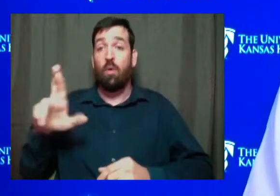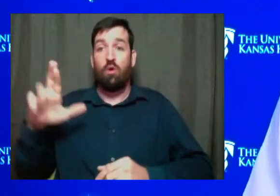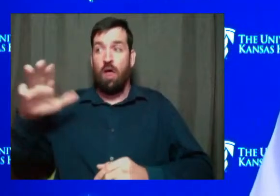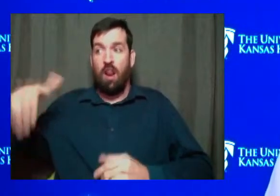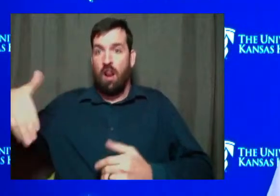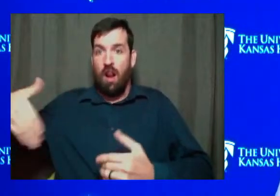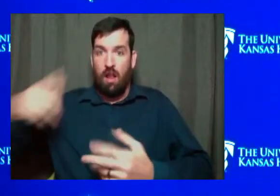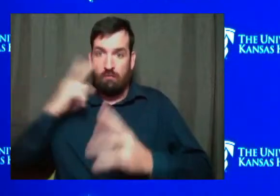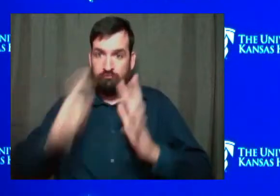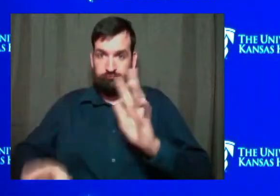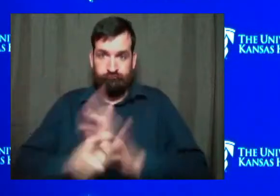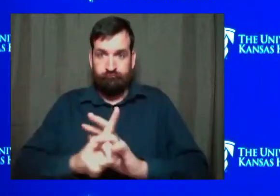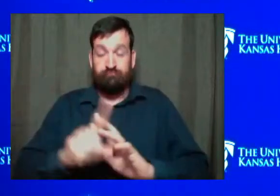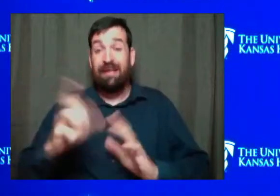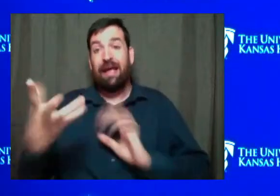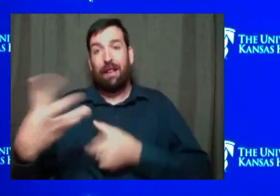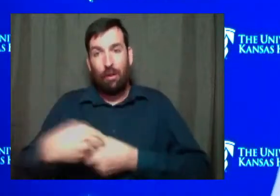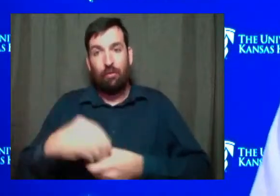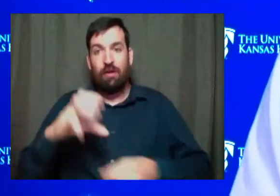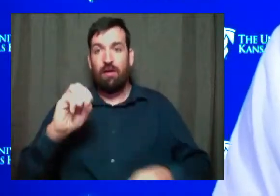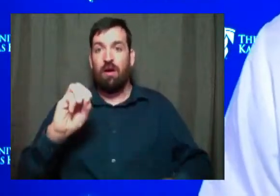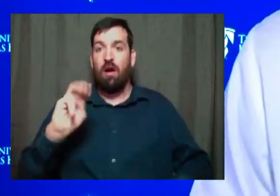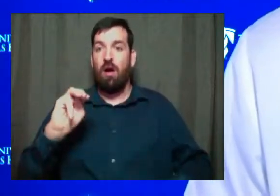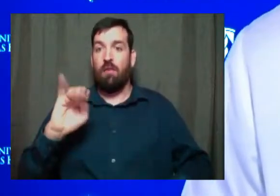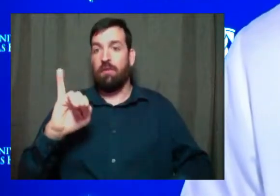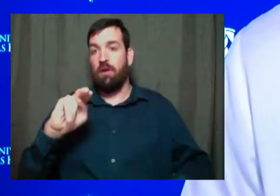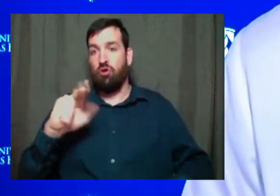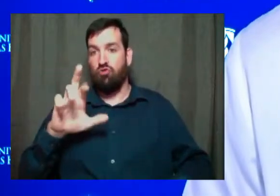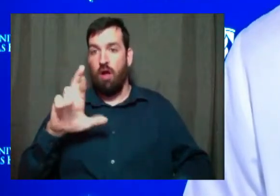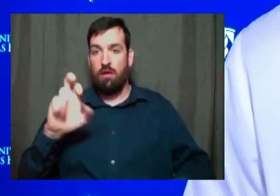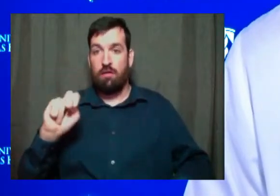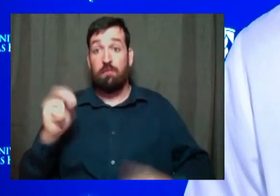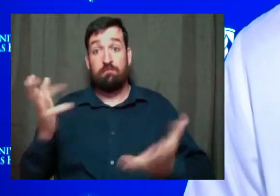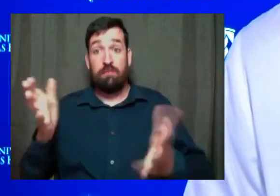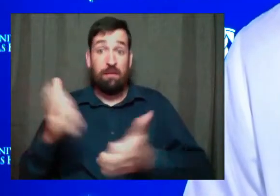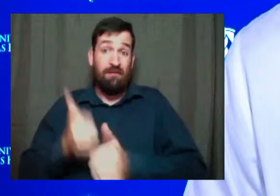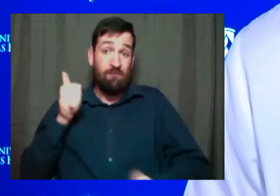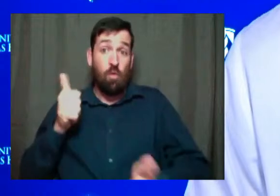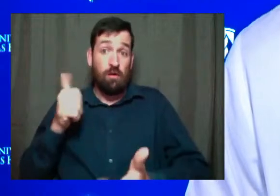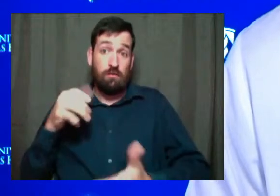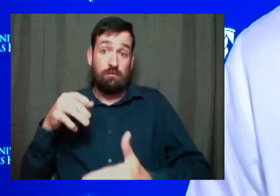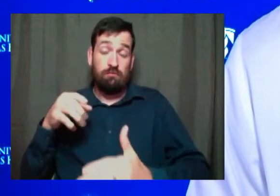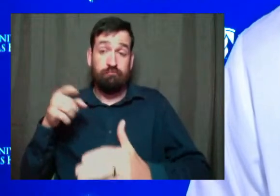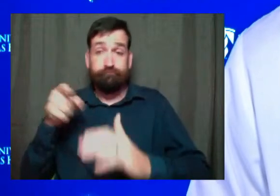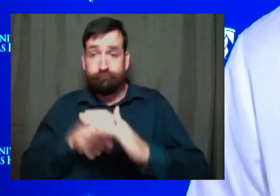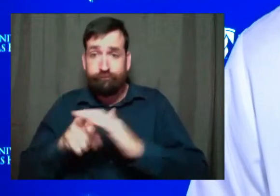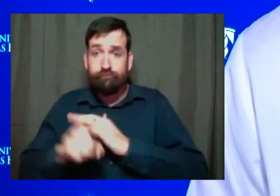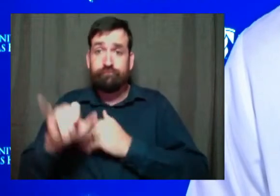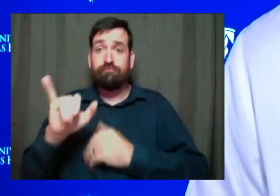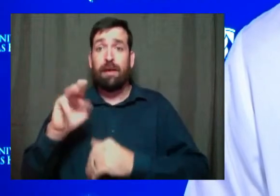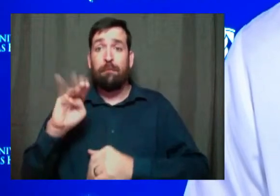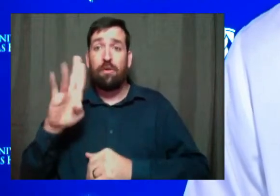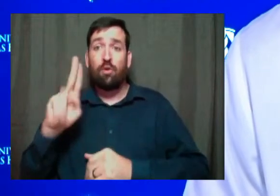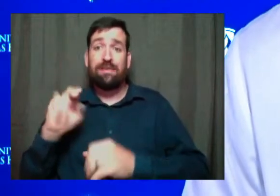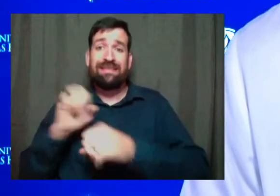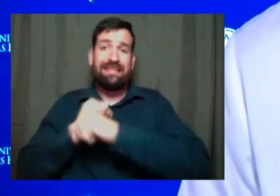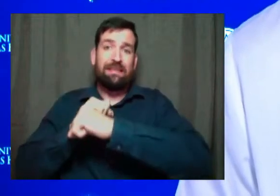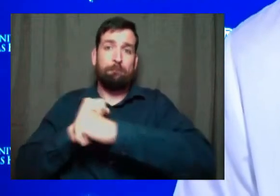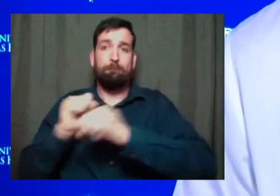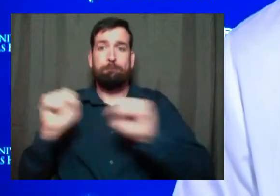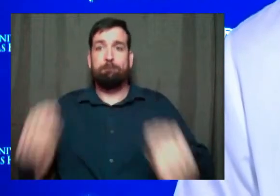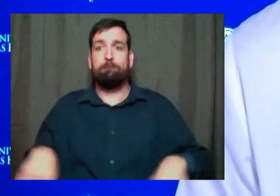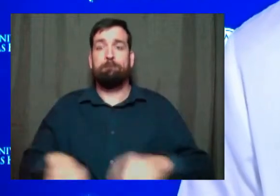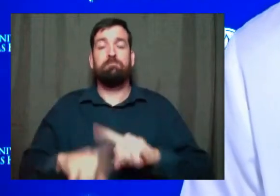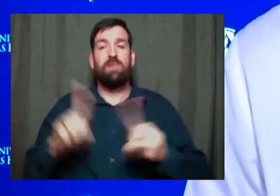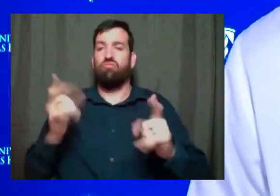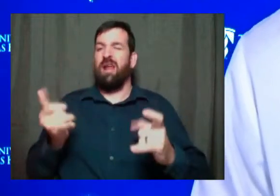hearing is that may evade that immune systems, particularly antibodies vaccination. But right now, that's a very